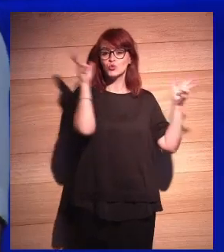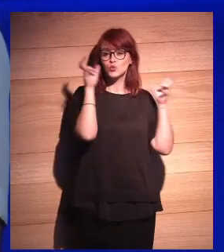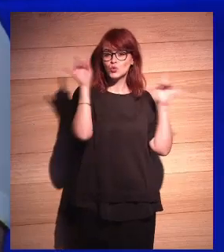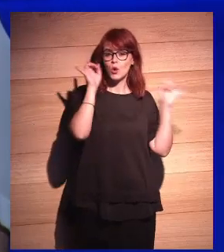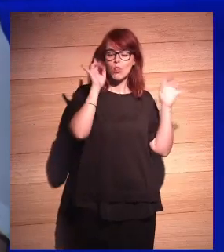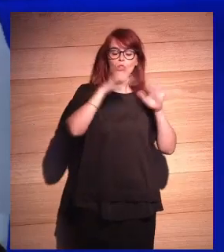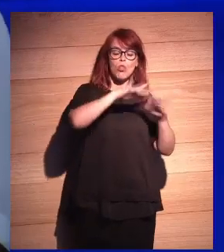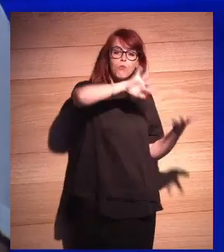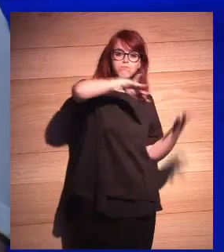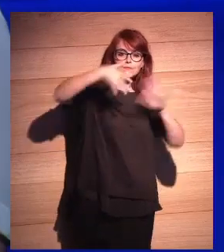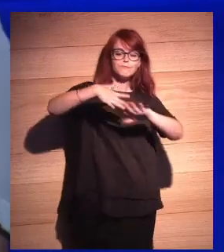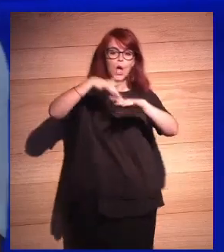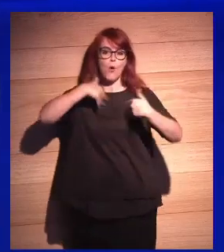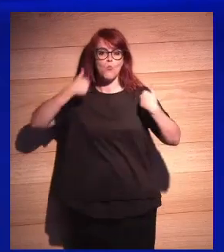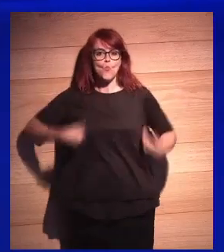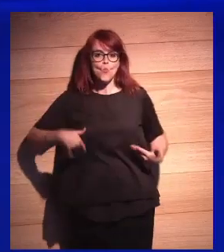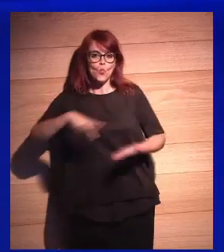the sound,